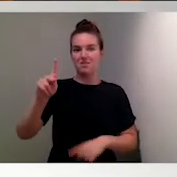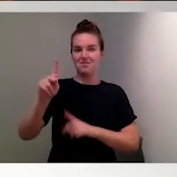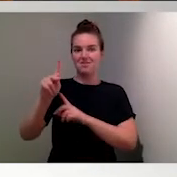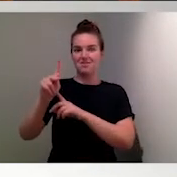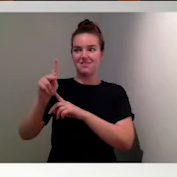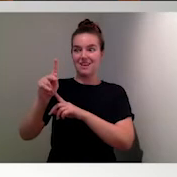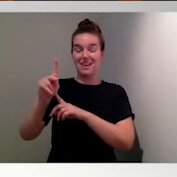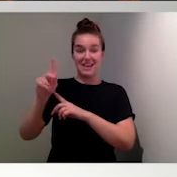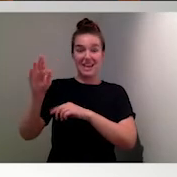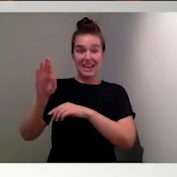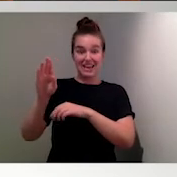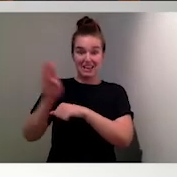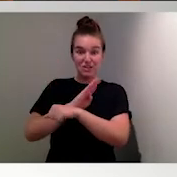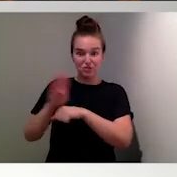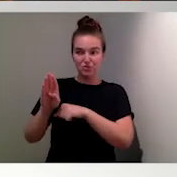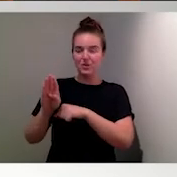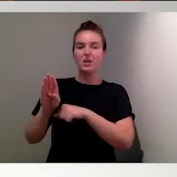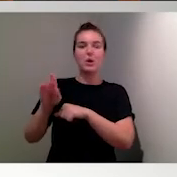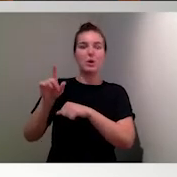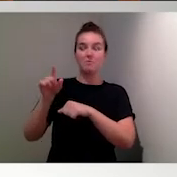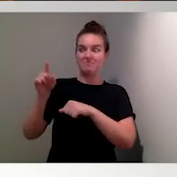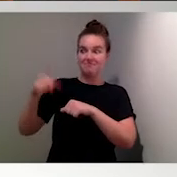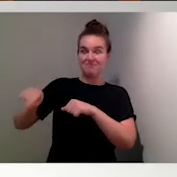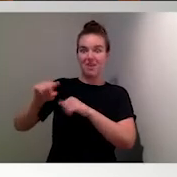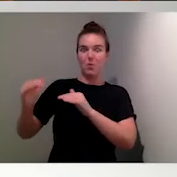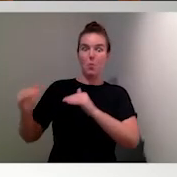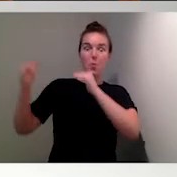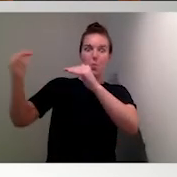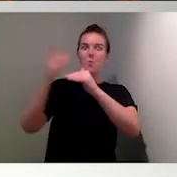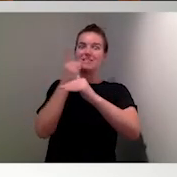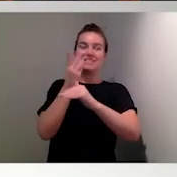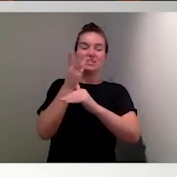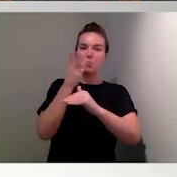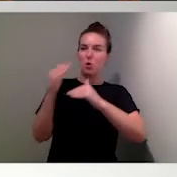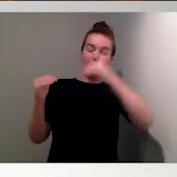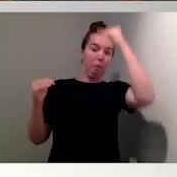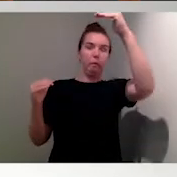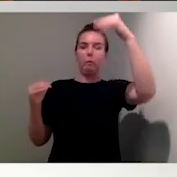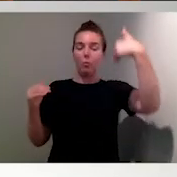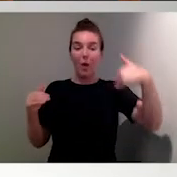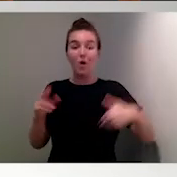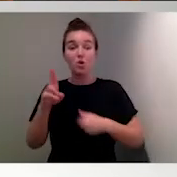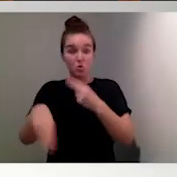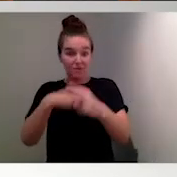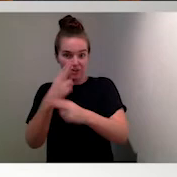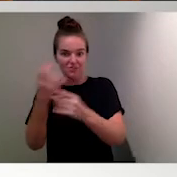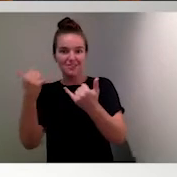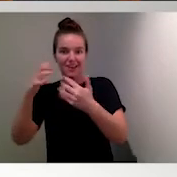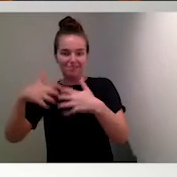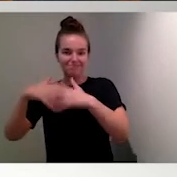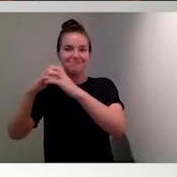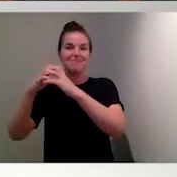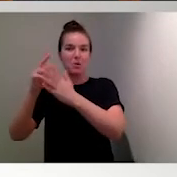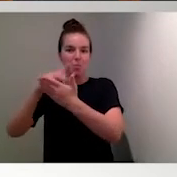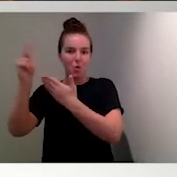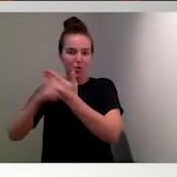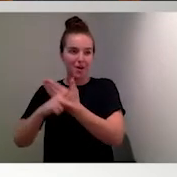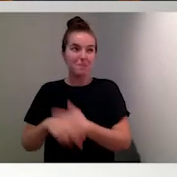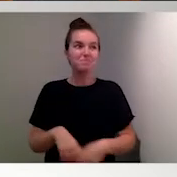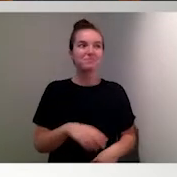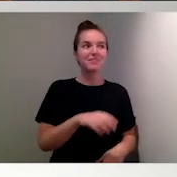Universal definitely has a program, and so does SeaWorld, and so does Six